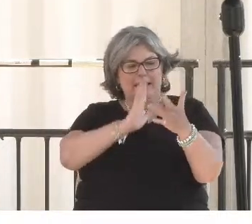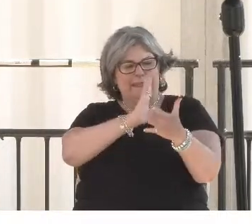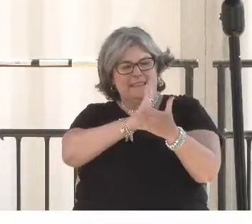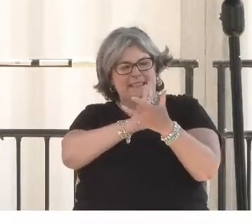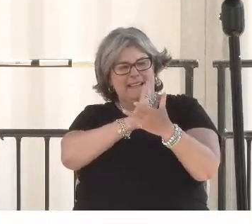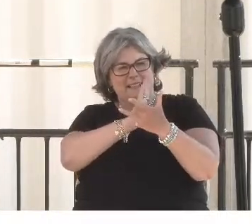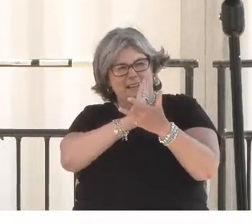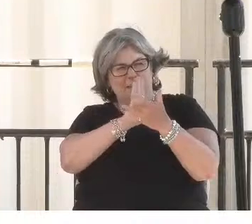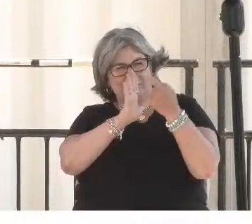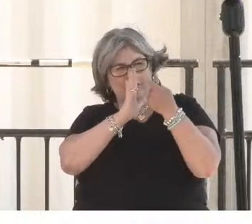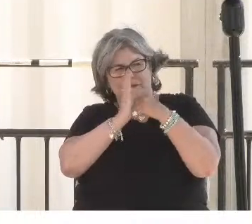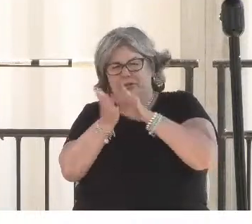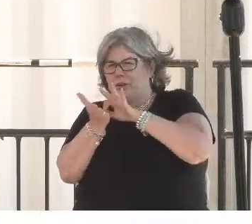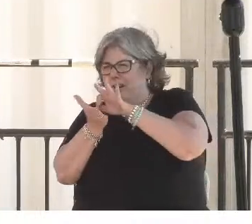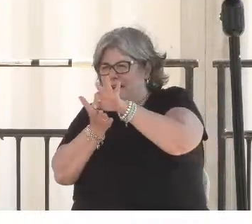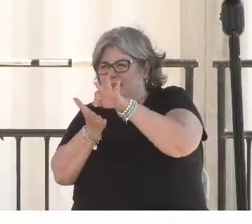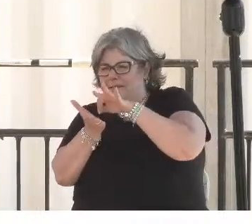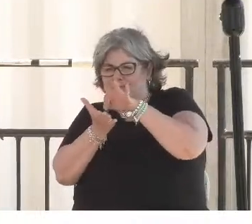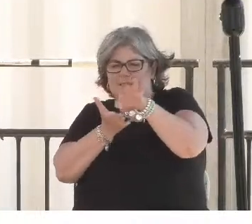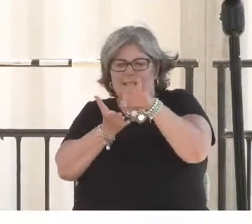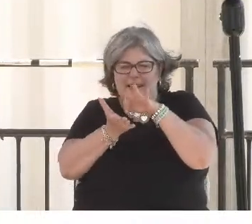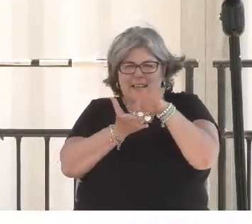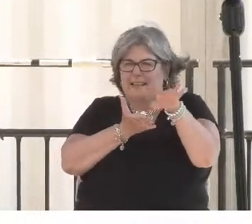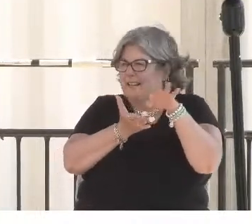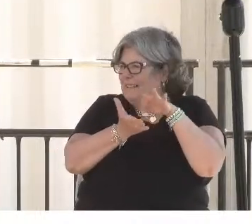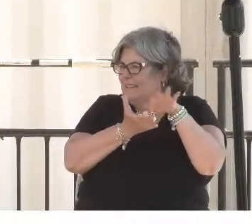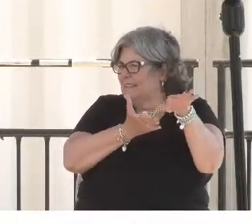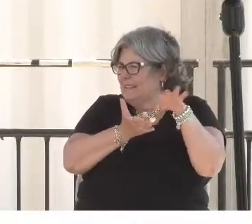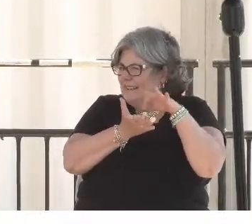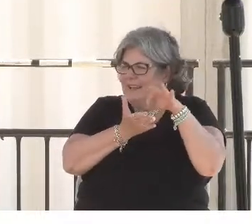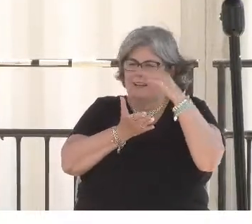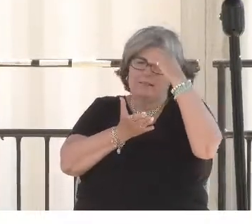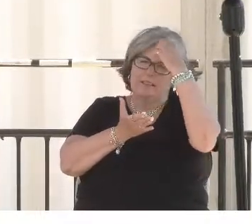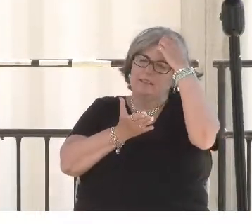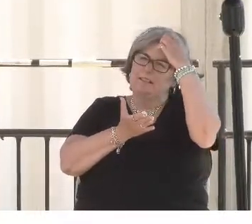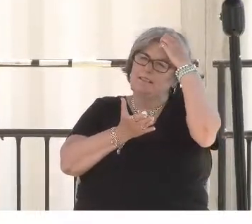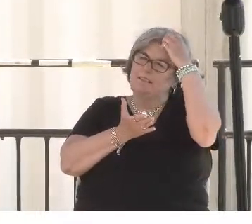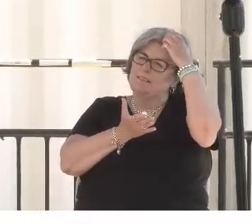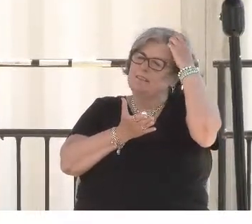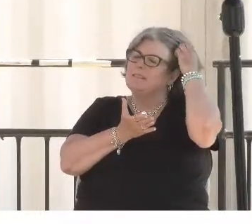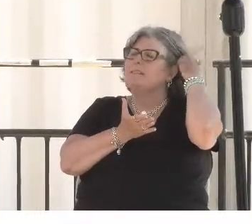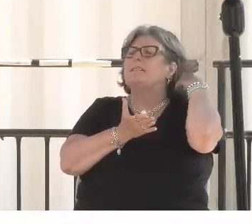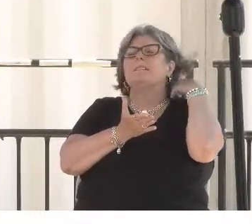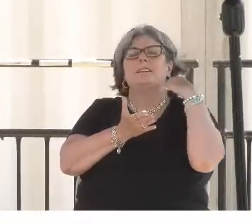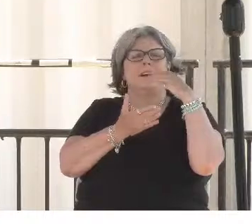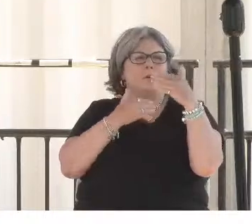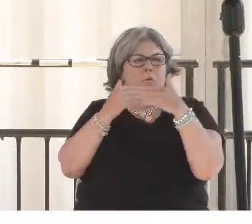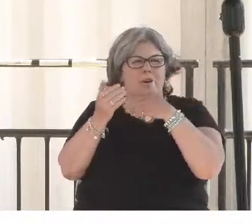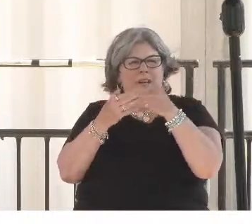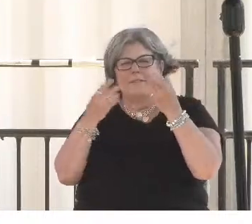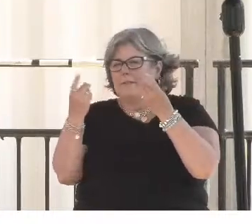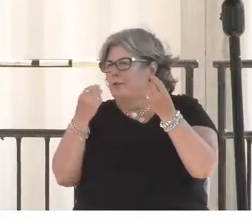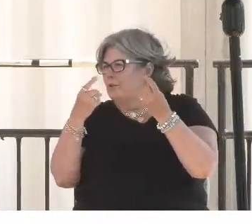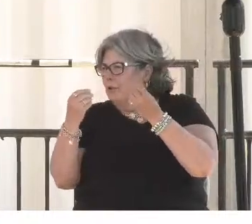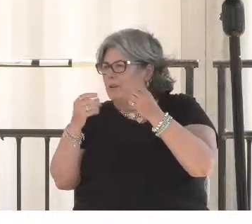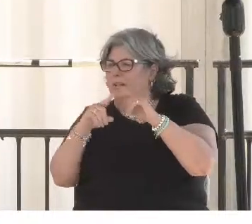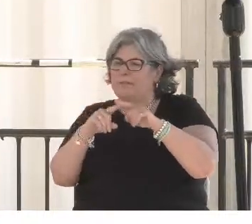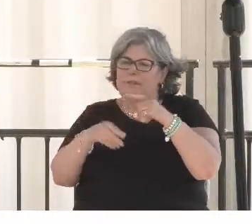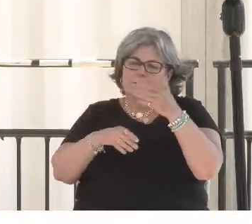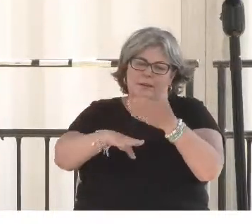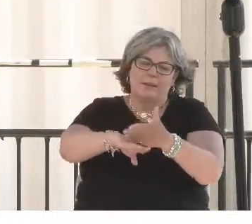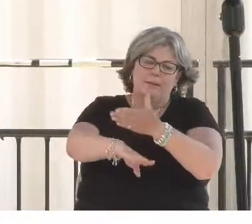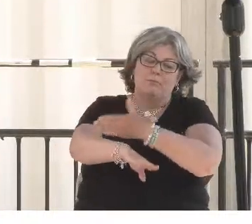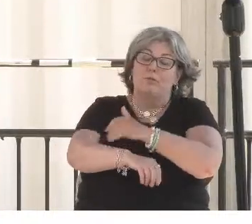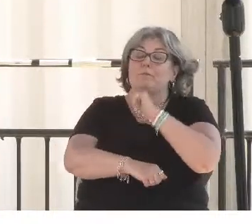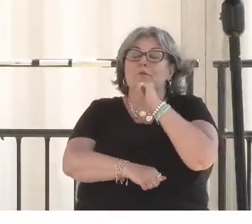actually start counting and start seeing if whatever you're doing is making progress or not.